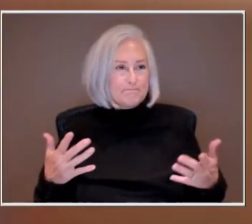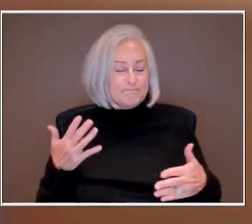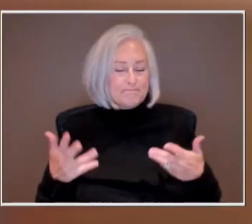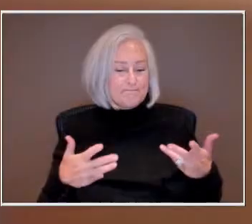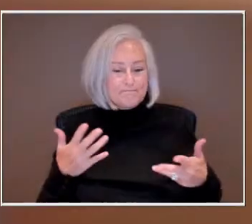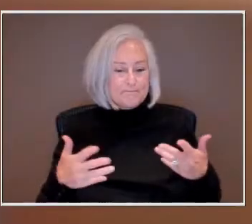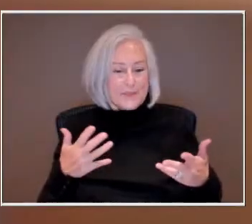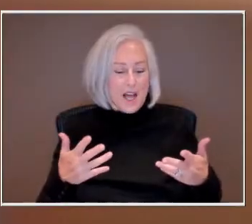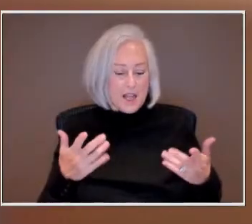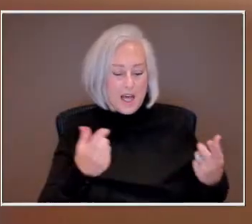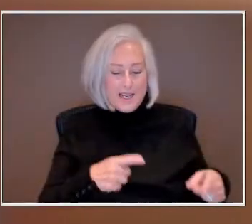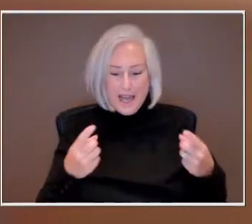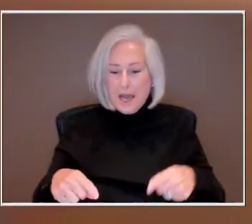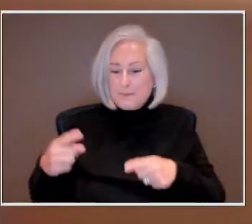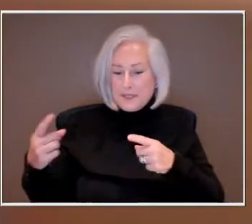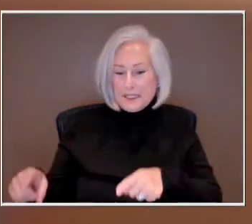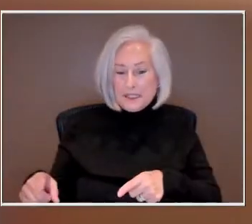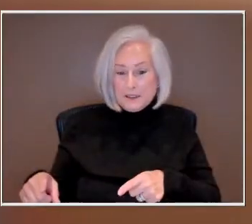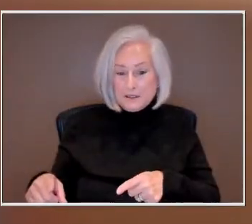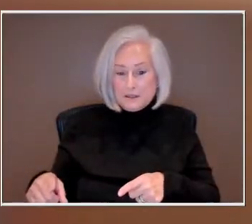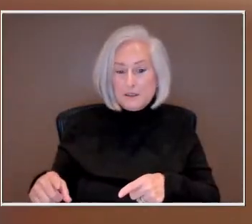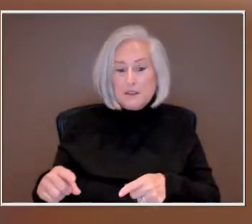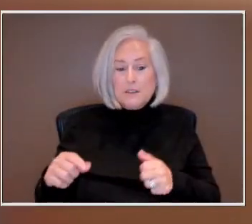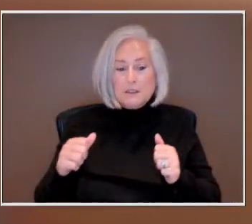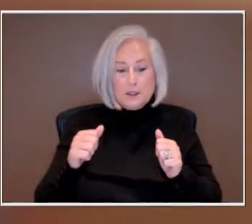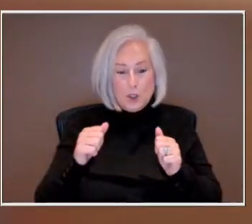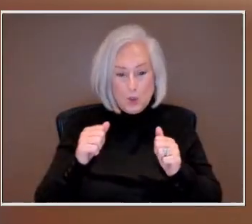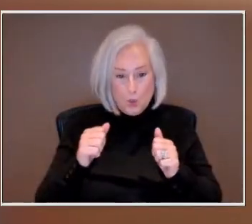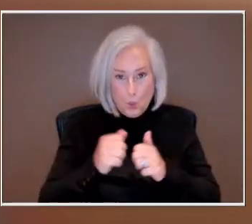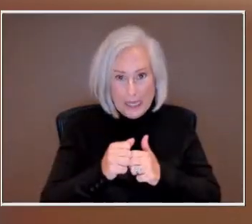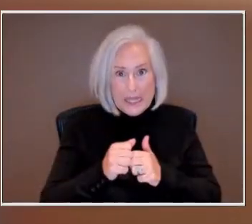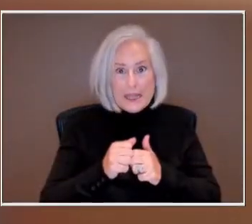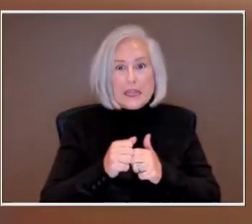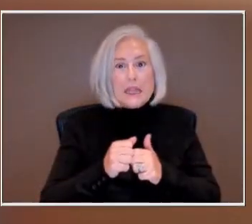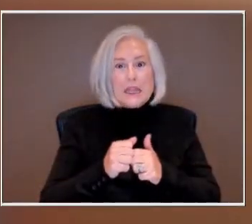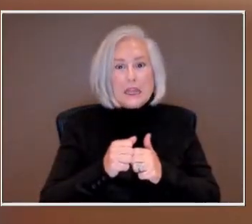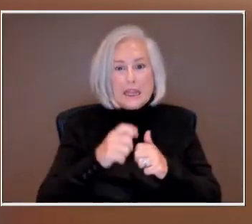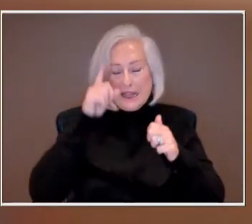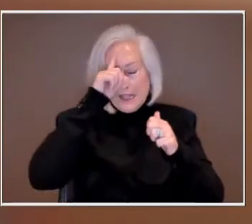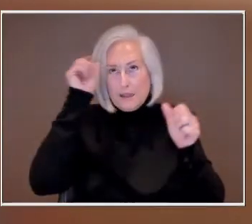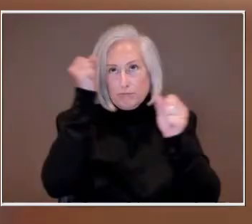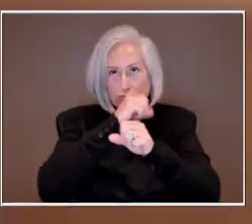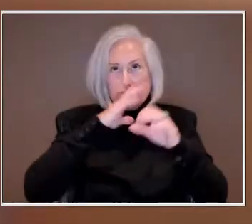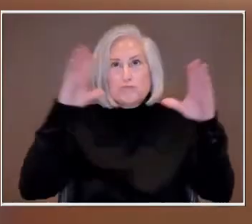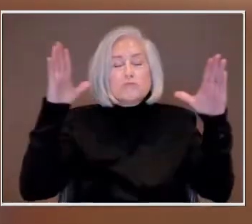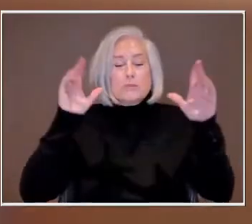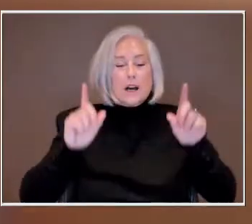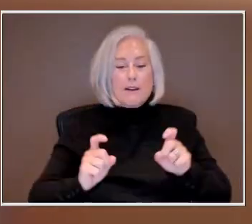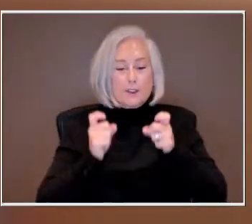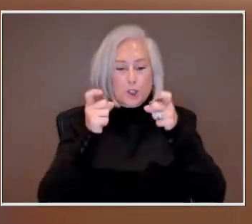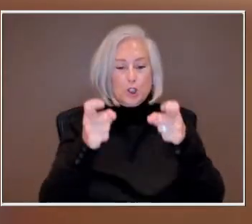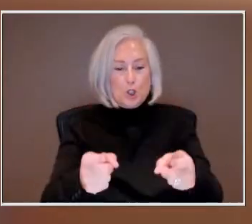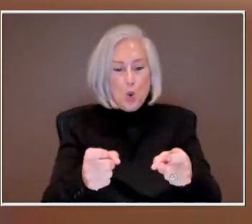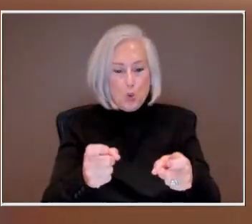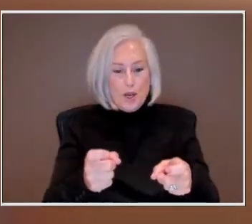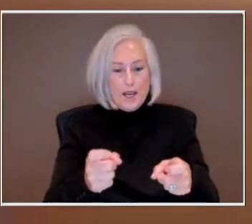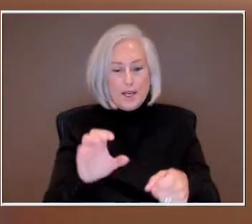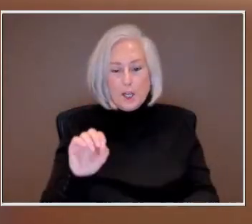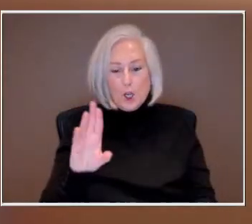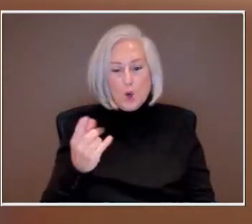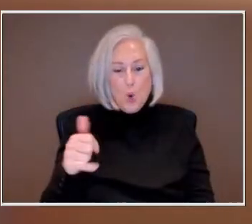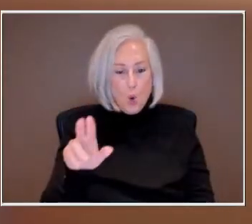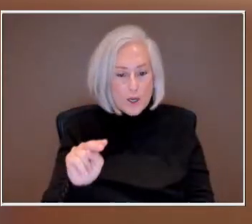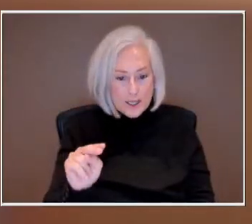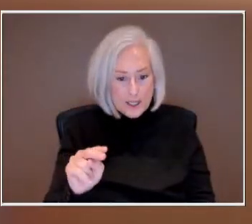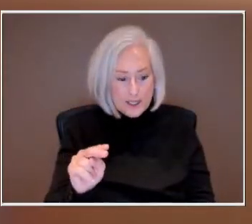there's a lot going on when it comes to the idea of donating your organs and having someone receive those organs. And